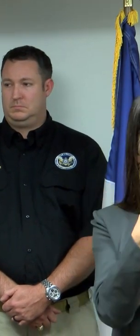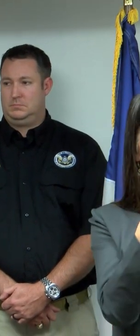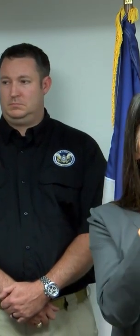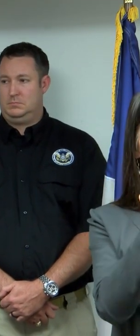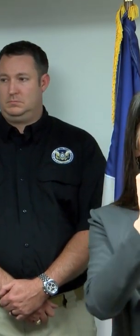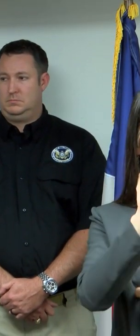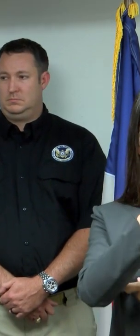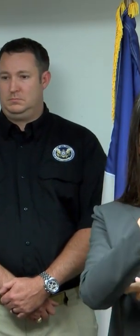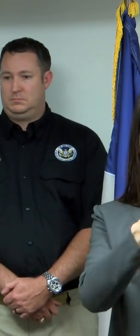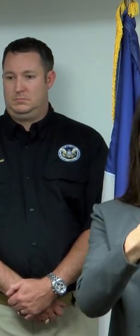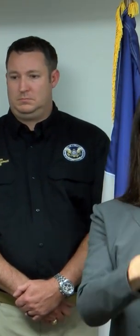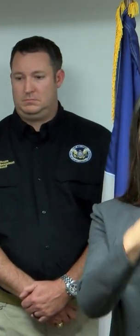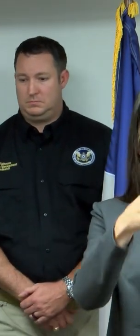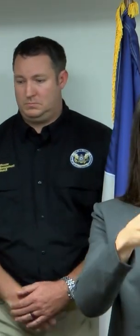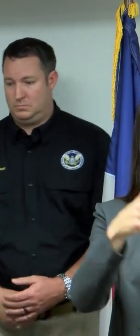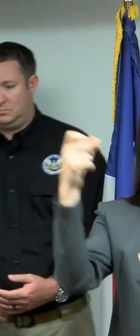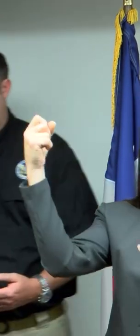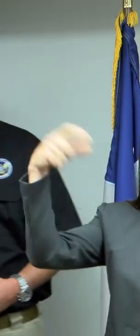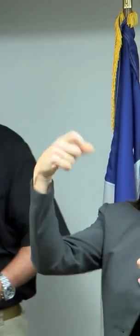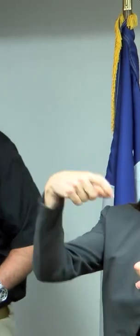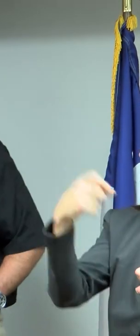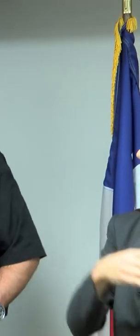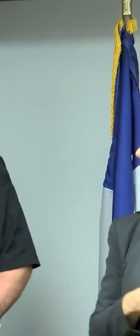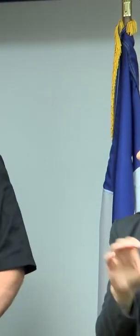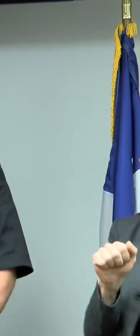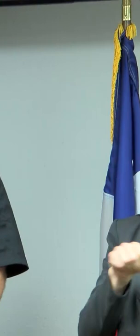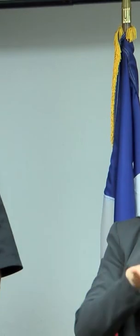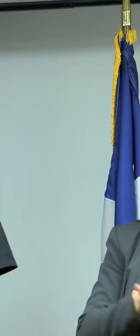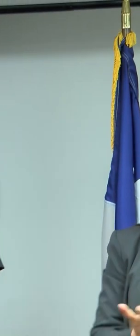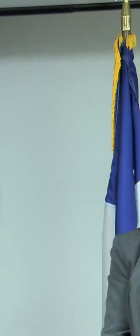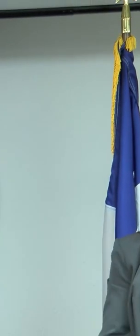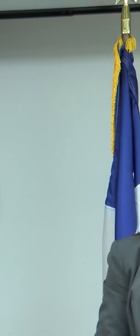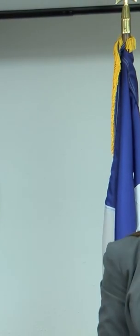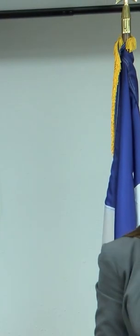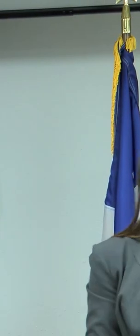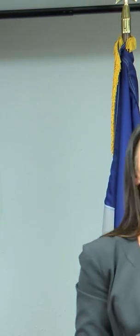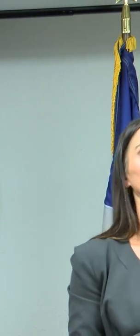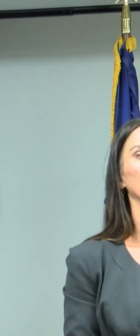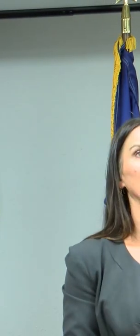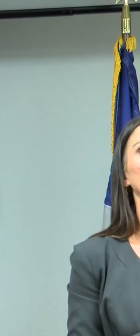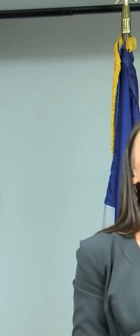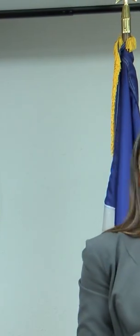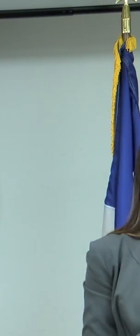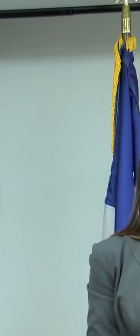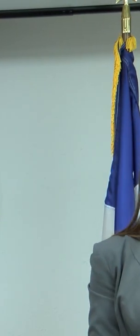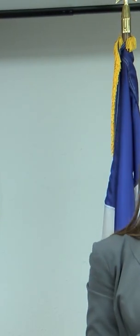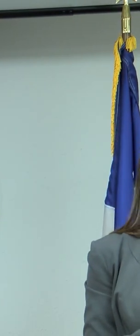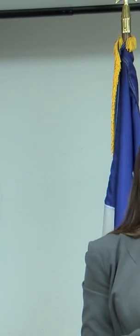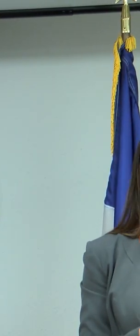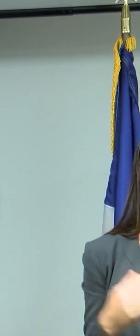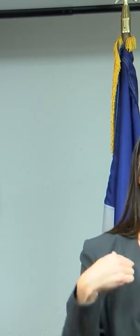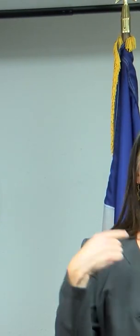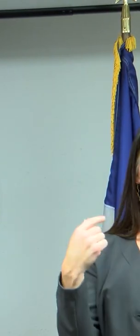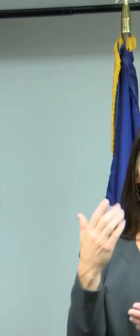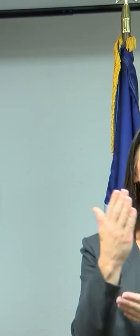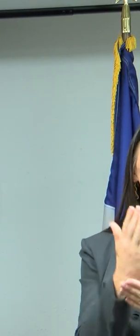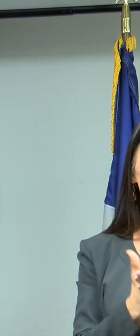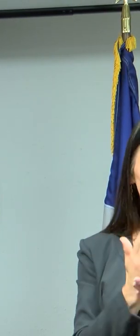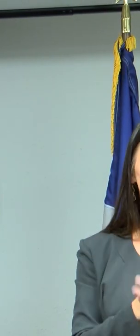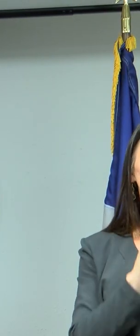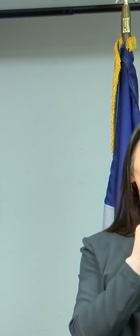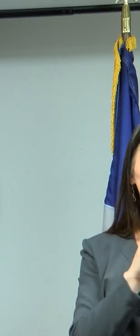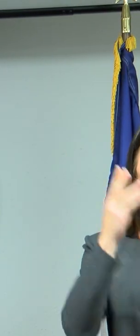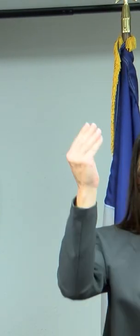is that, can you please explain that? Over the evening hours, we had some reports of some small